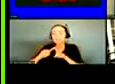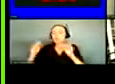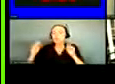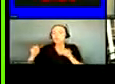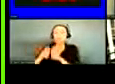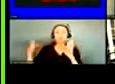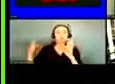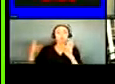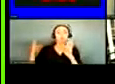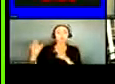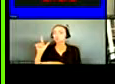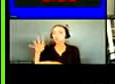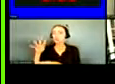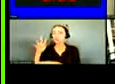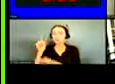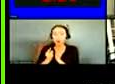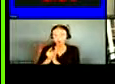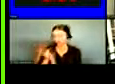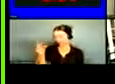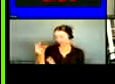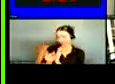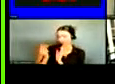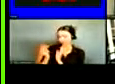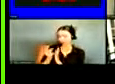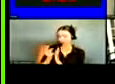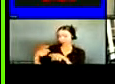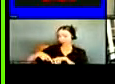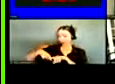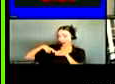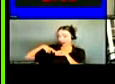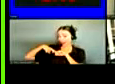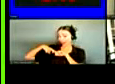22 hours. So that extra 2 hour was just like, yeah, no.